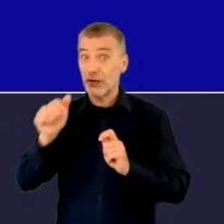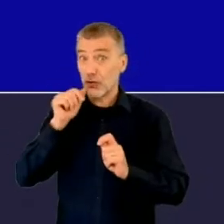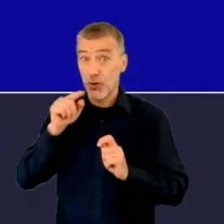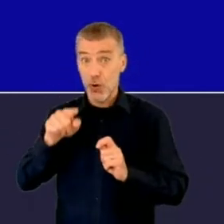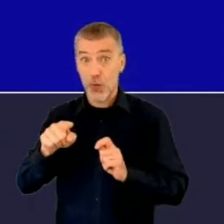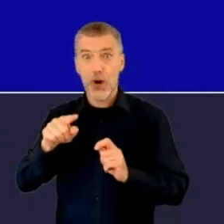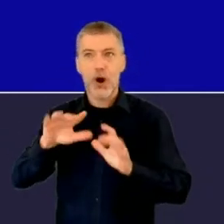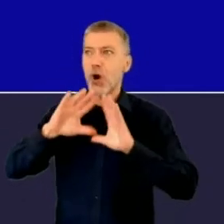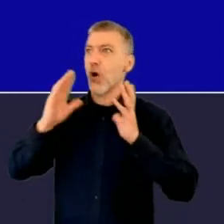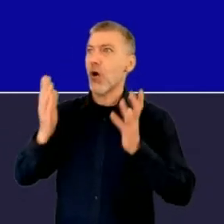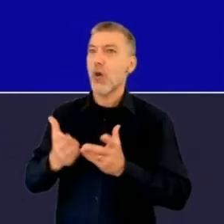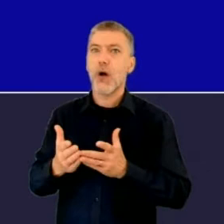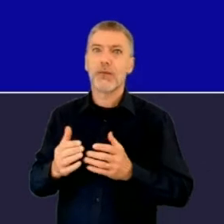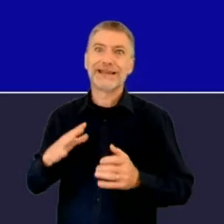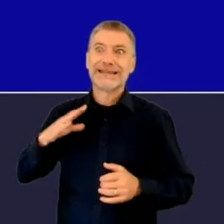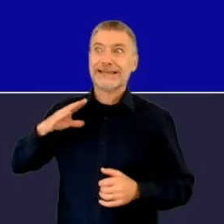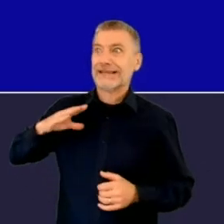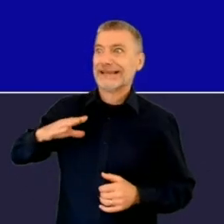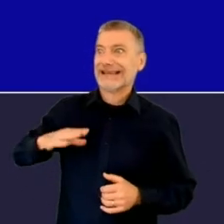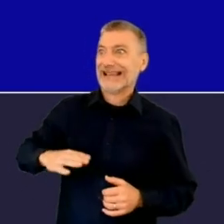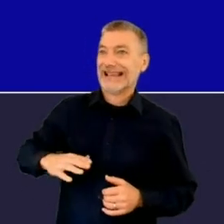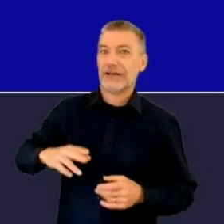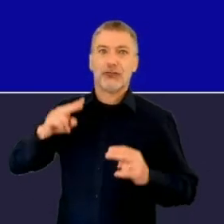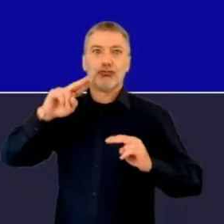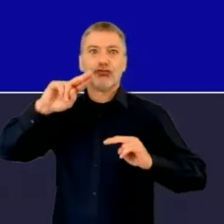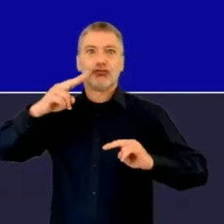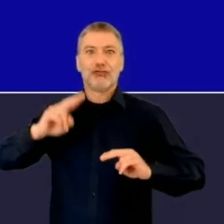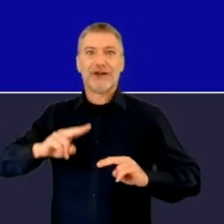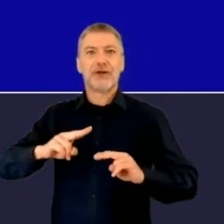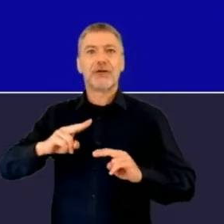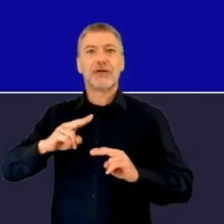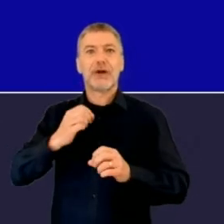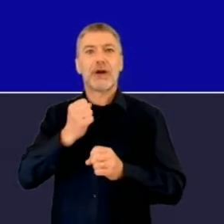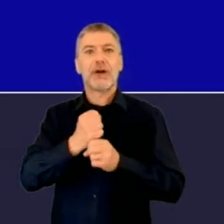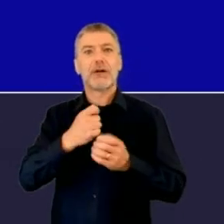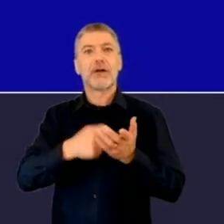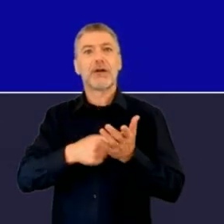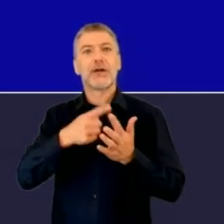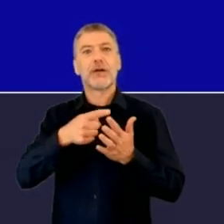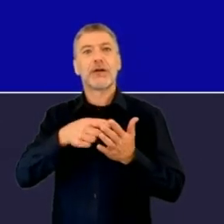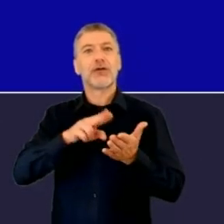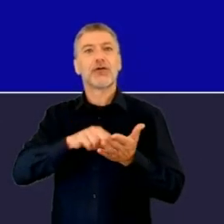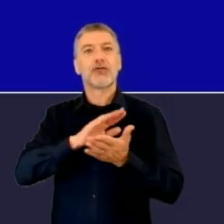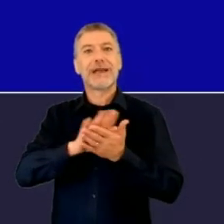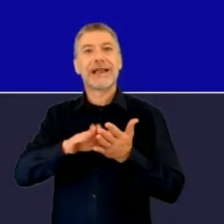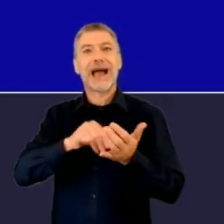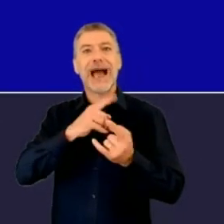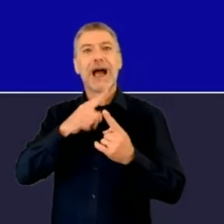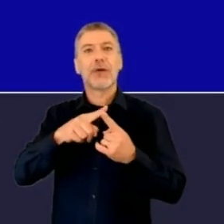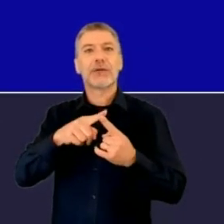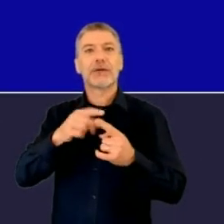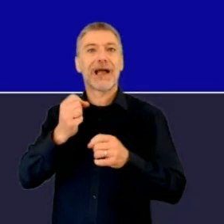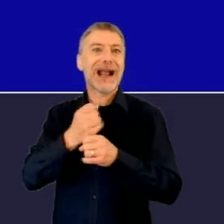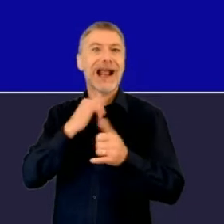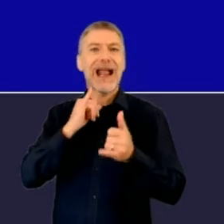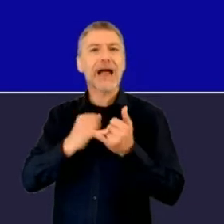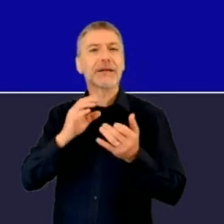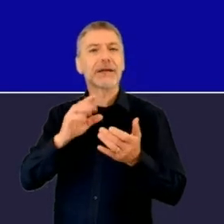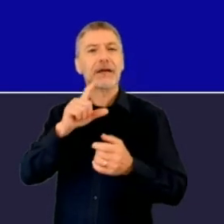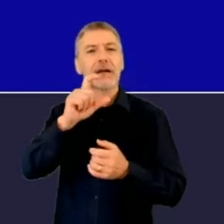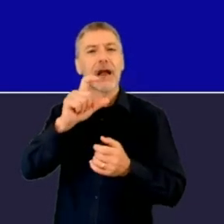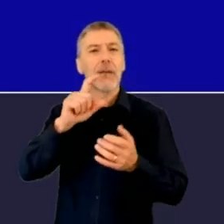to reduce greenhouse gas emissions and carbon dioxide emissions. We need to stop pumping these